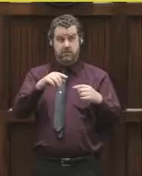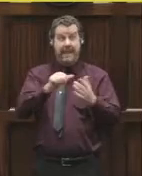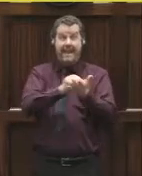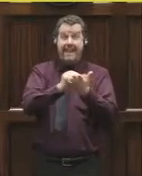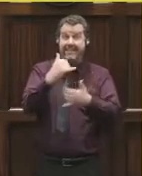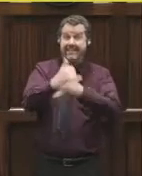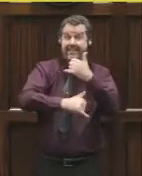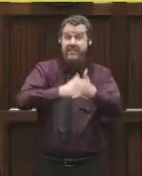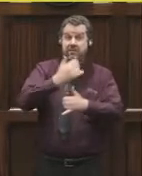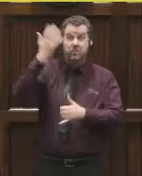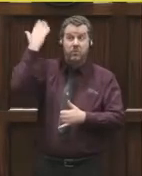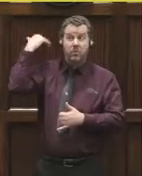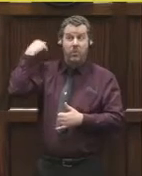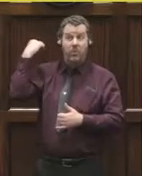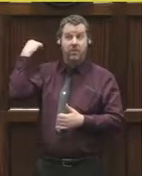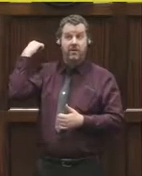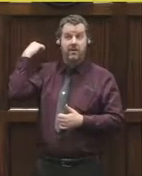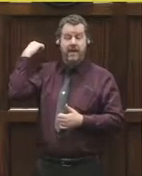after